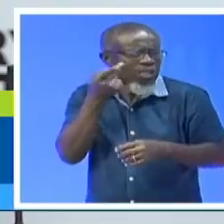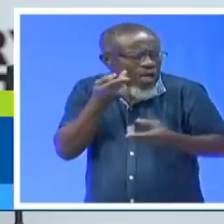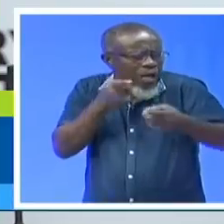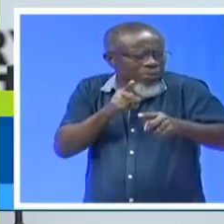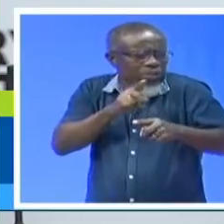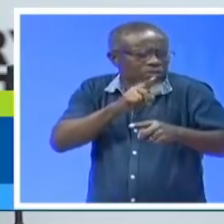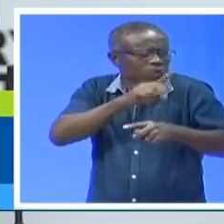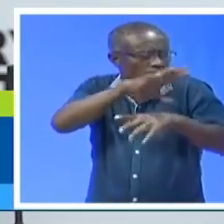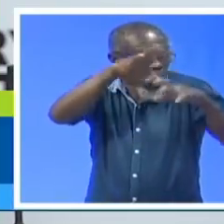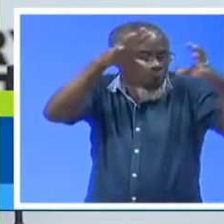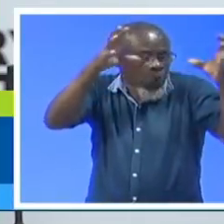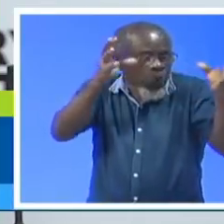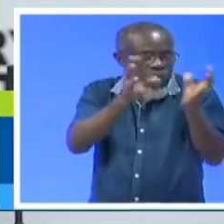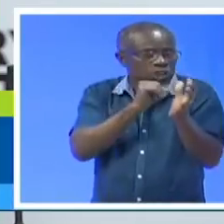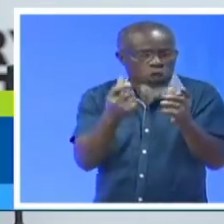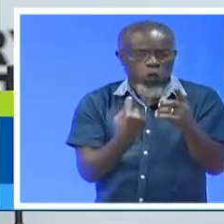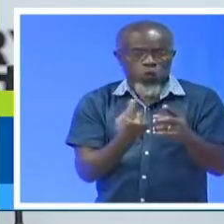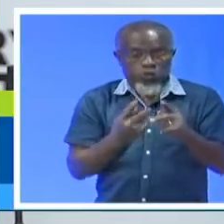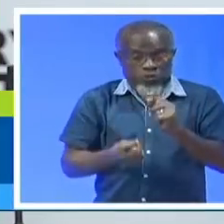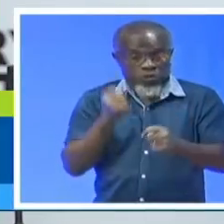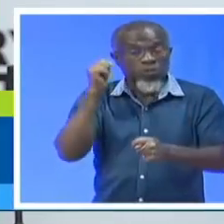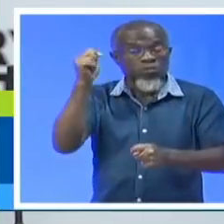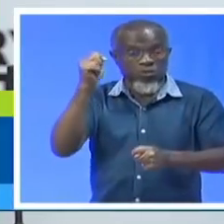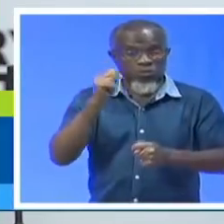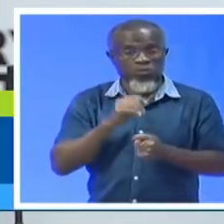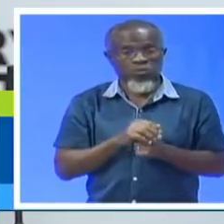the opportunity to once again say this.